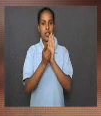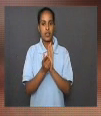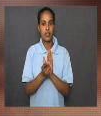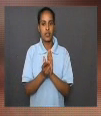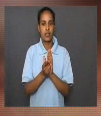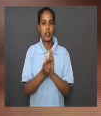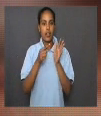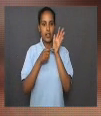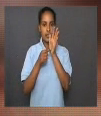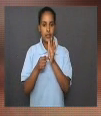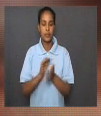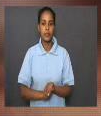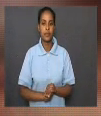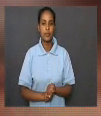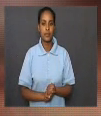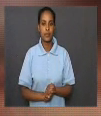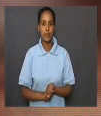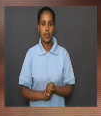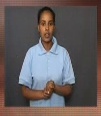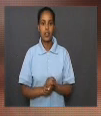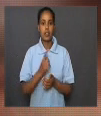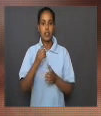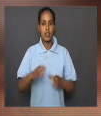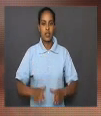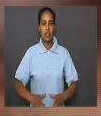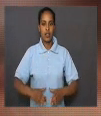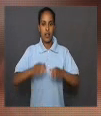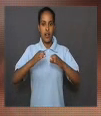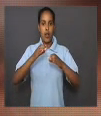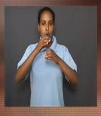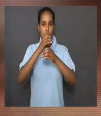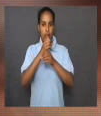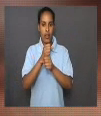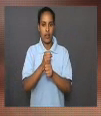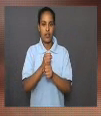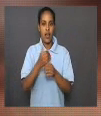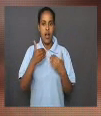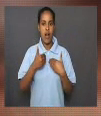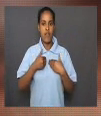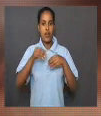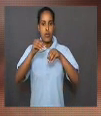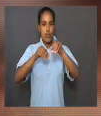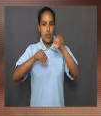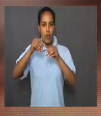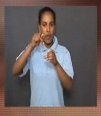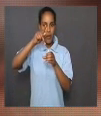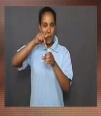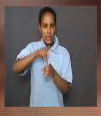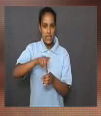you see here. The cylindrical container has a movable